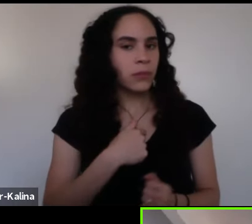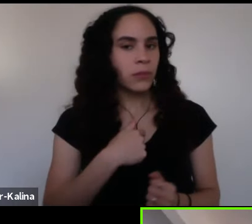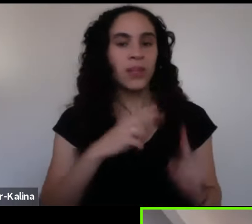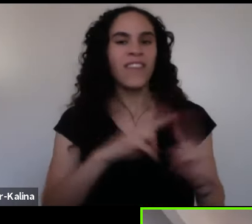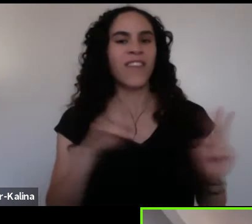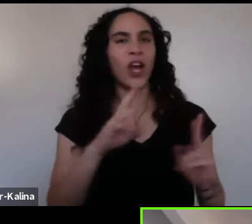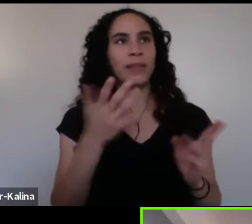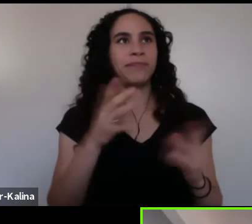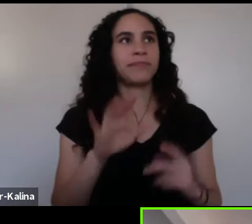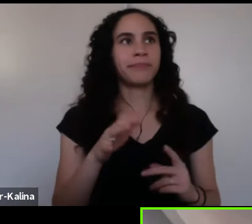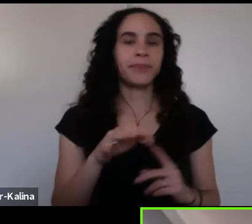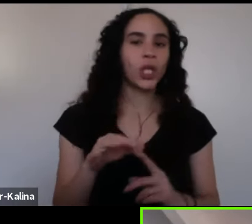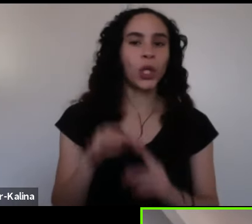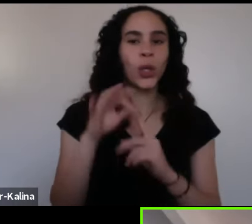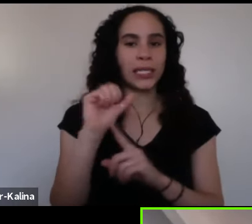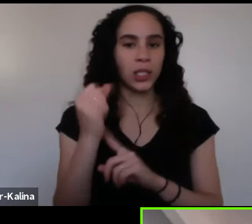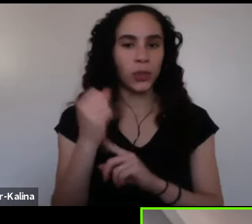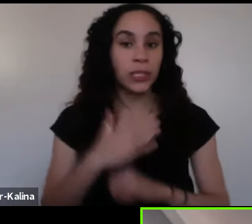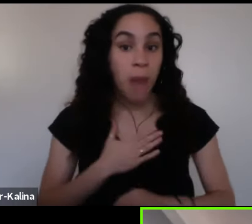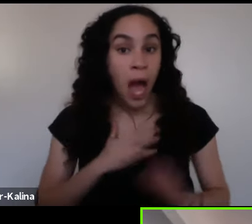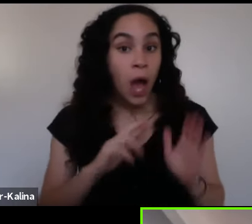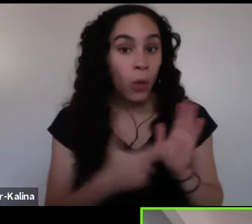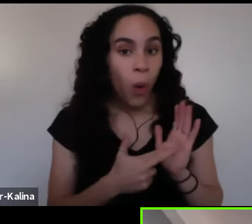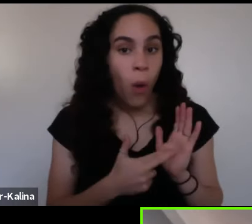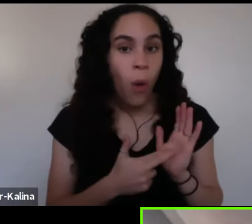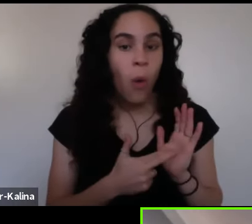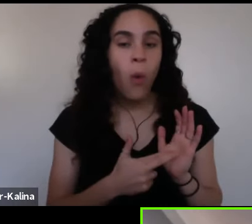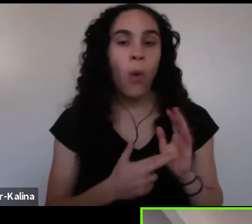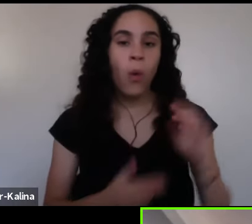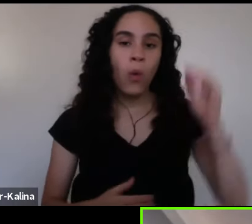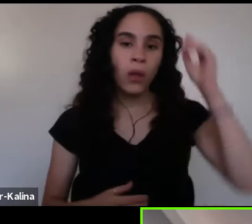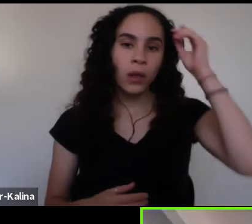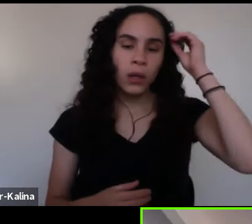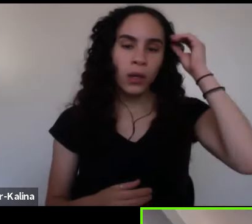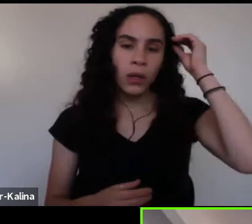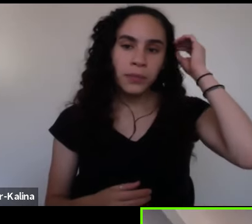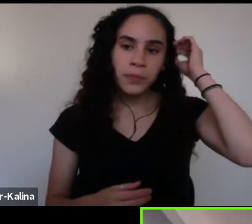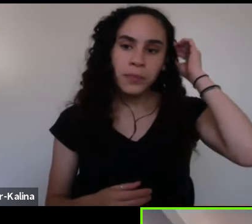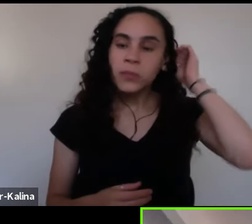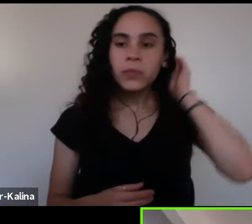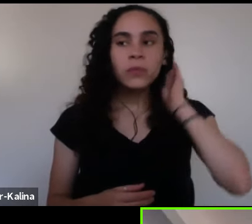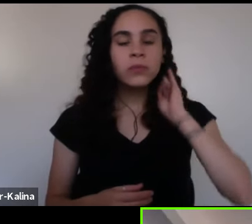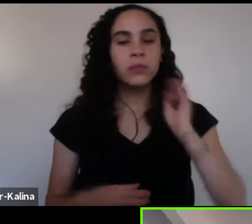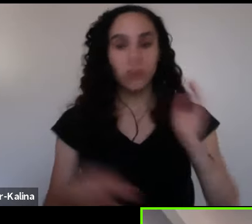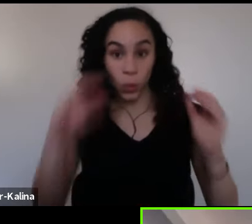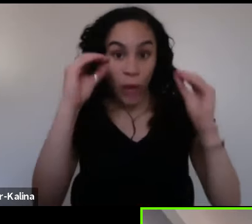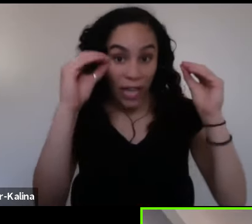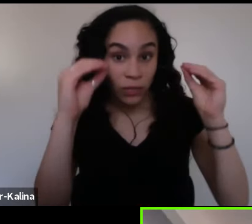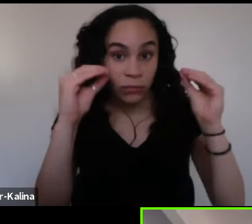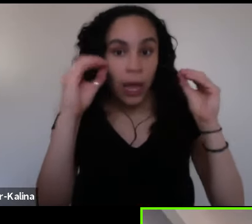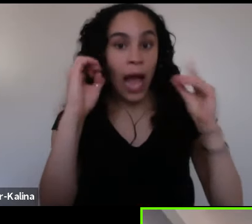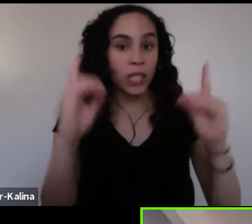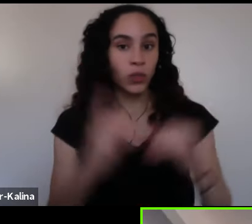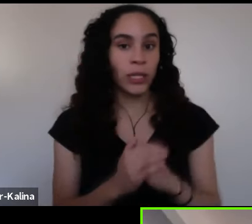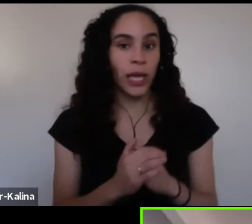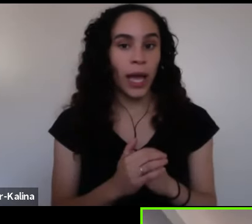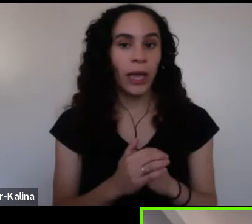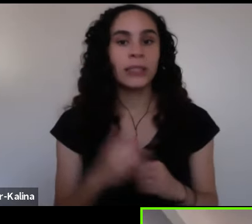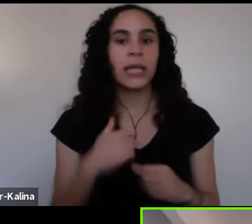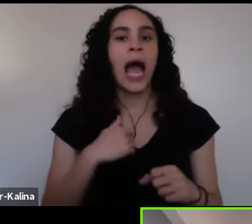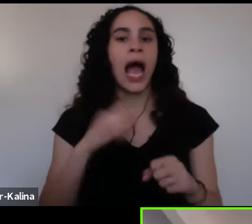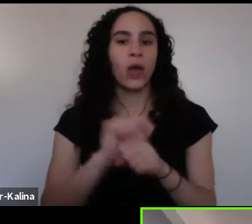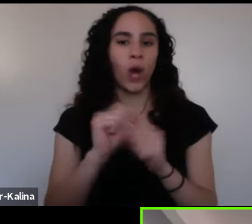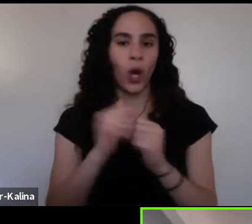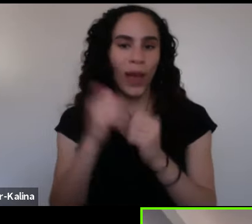situation. My role is primarily to educate. My role is primarily working with our senior executive team,